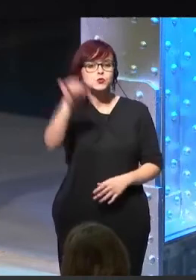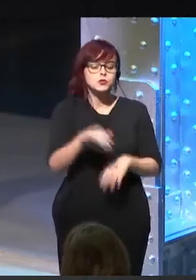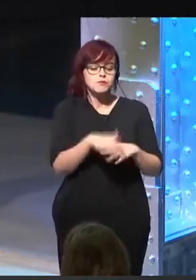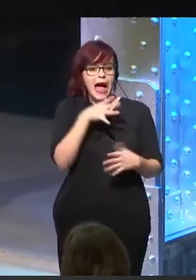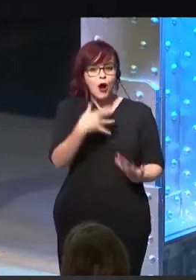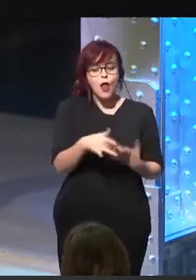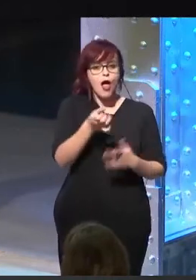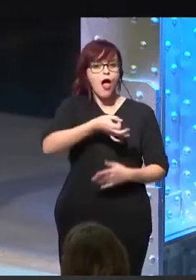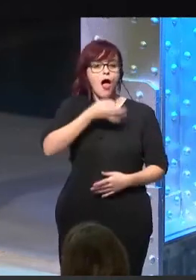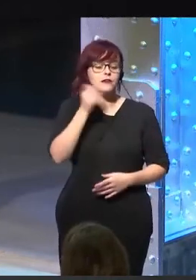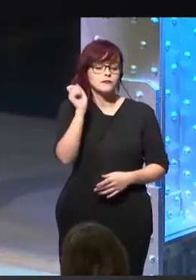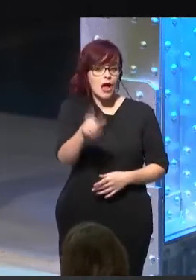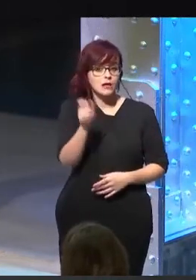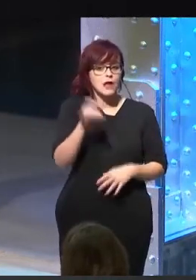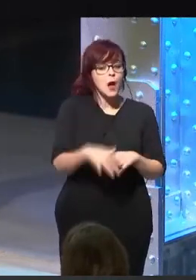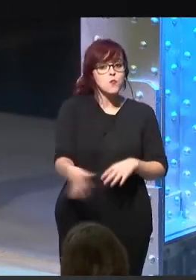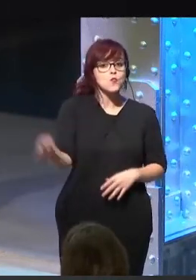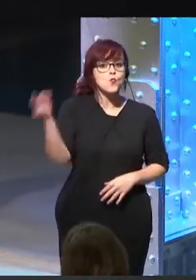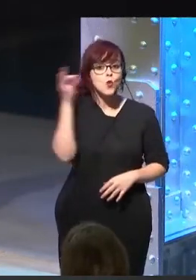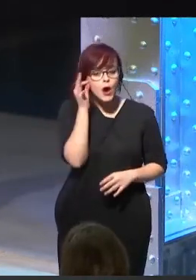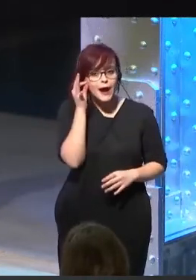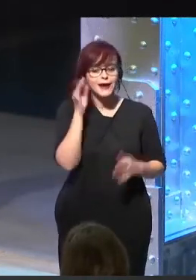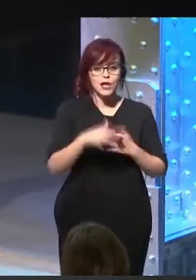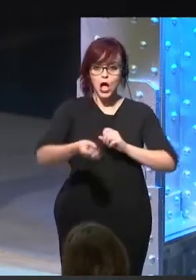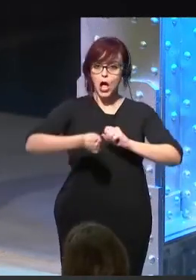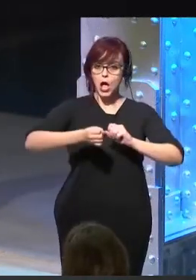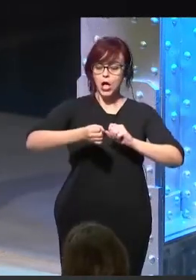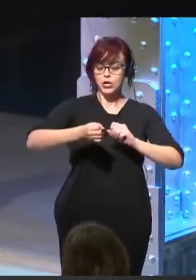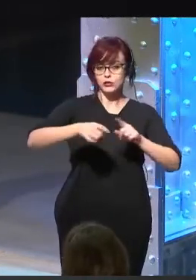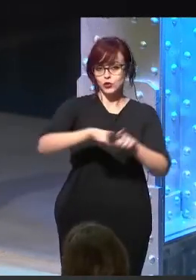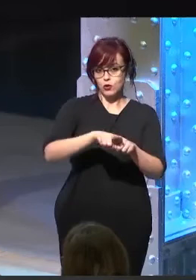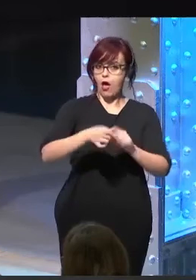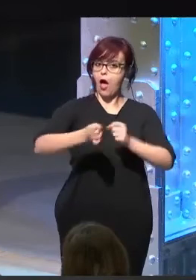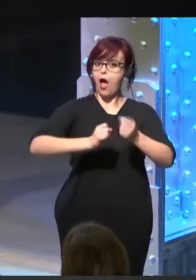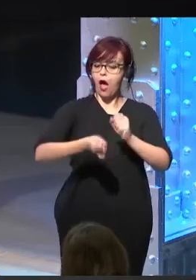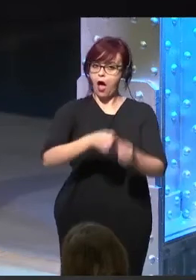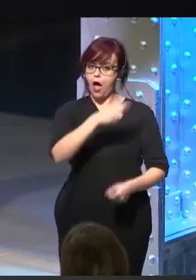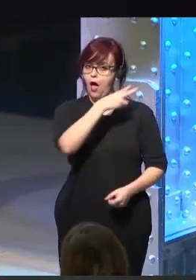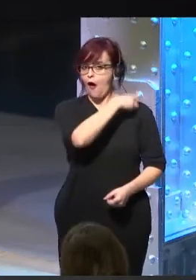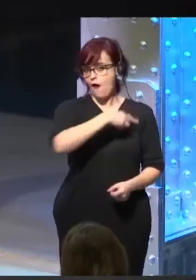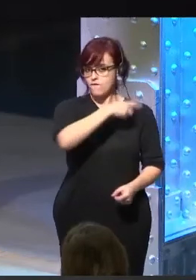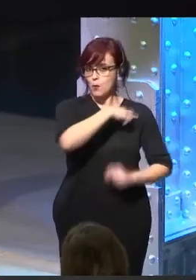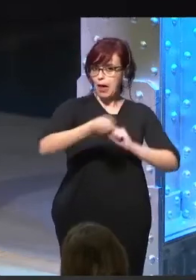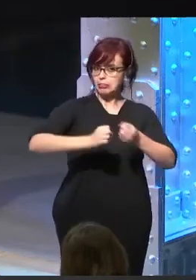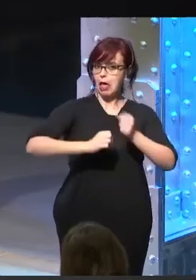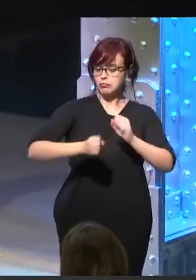of my view about who flies a plane has changed. Though I did recently